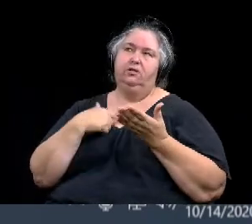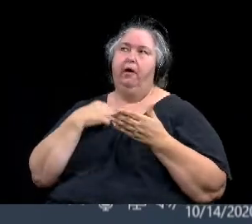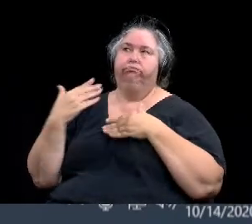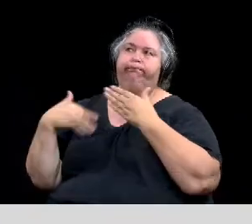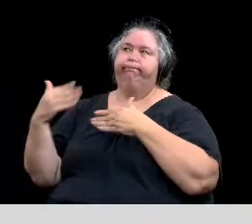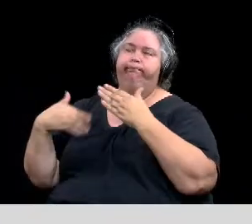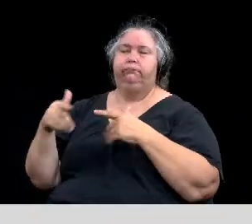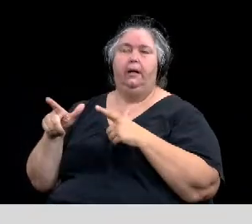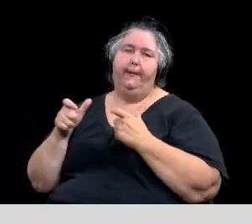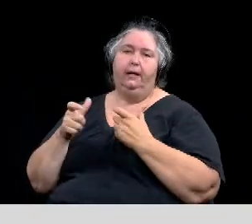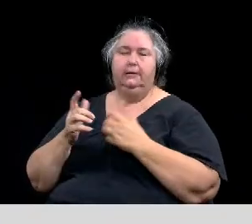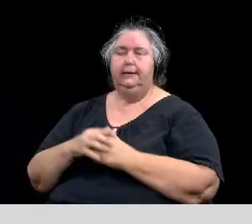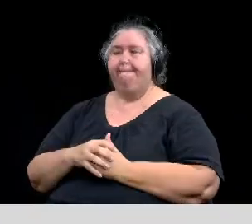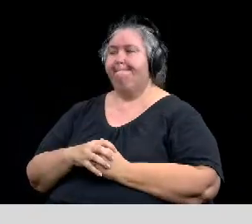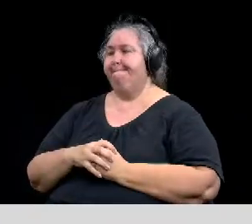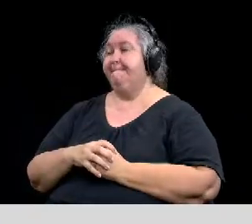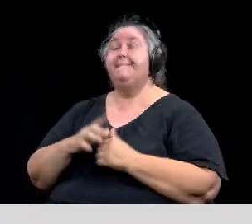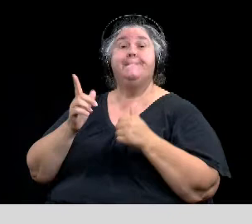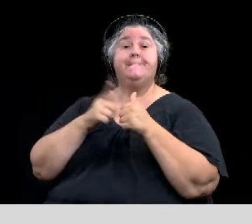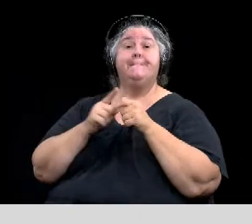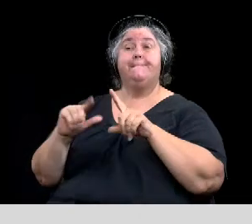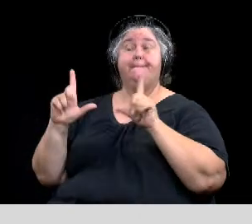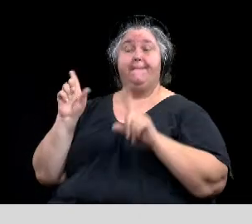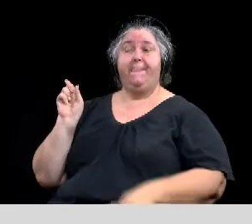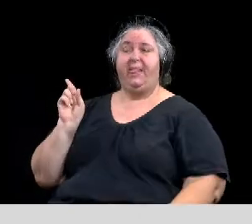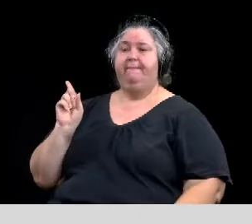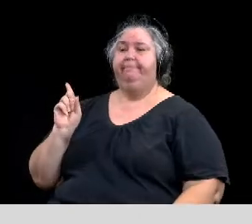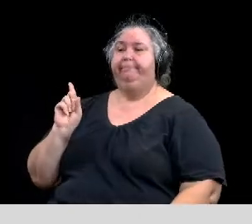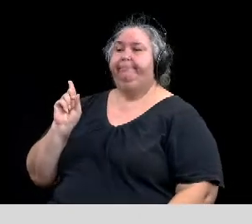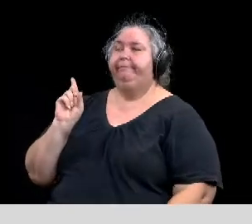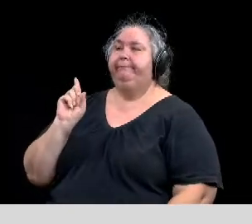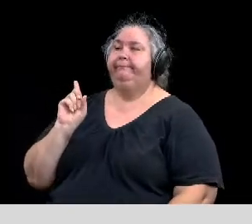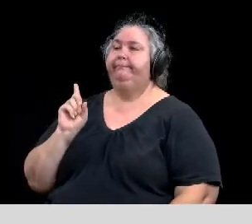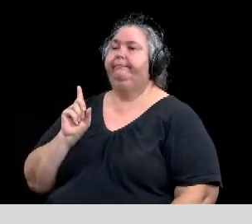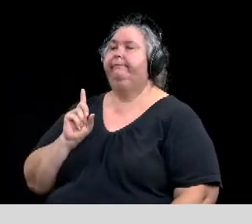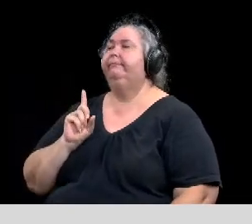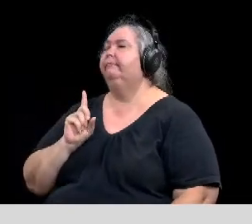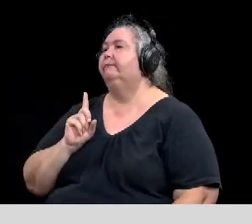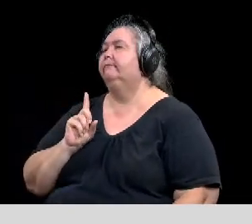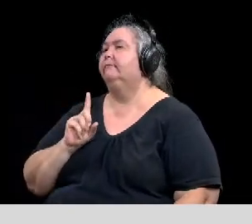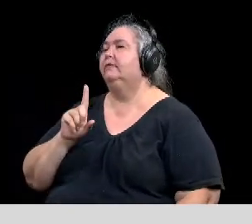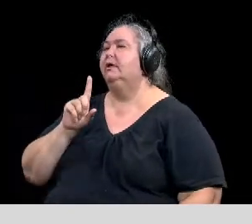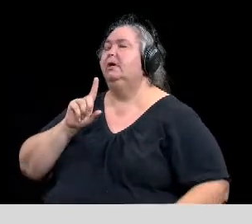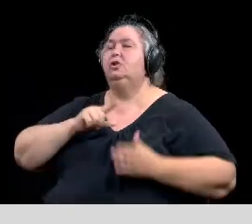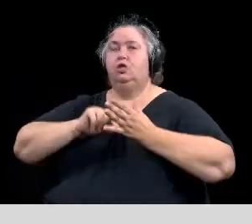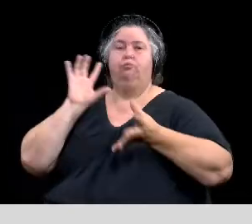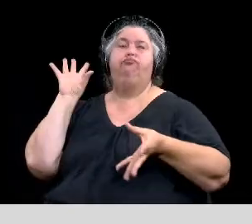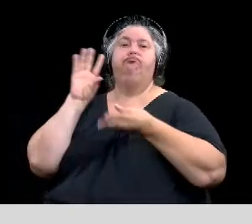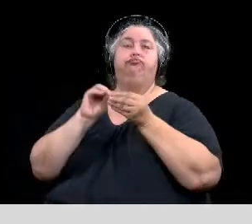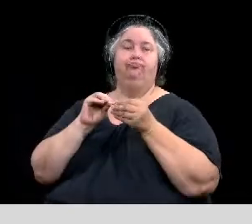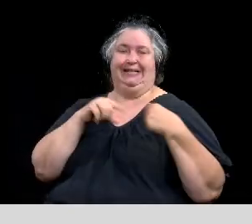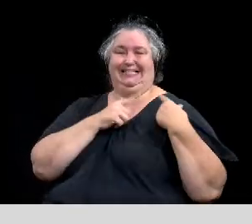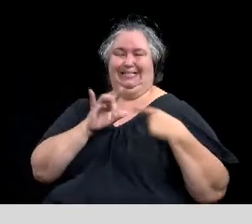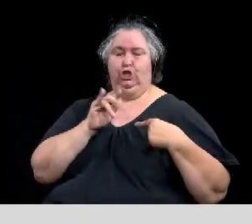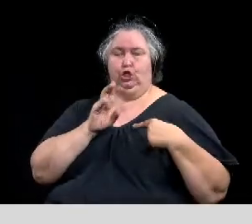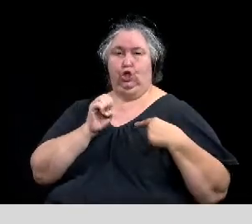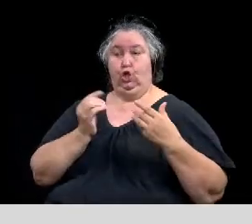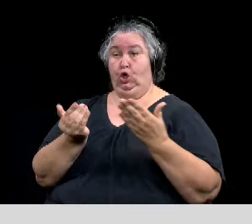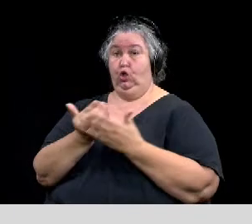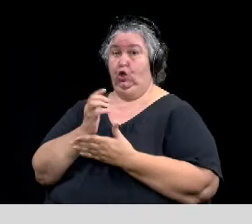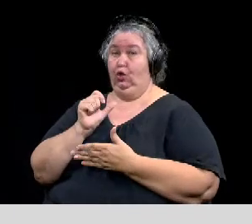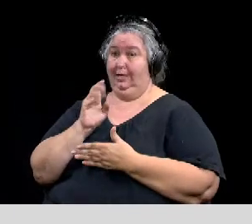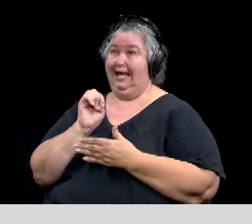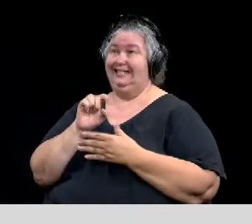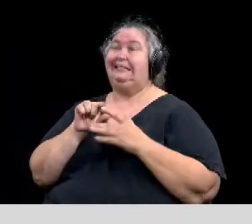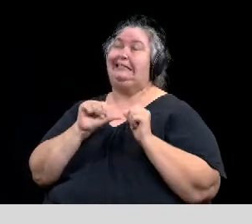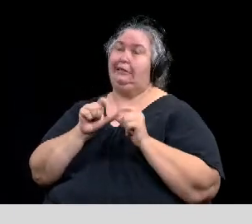these. The first slide just shows our cumulative cases since June. Our new cases continue to rise every